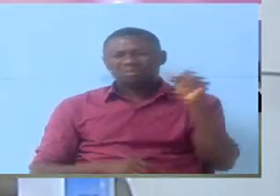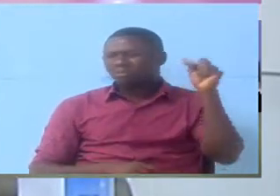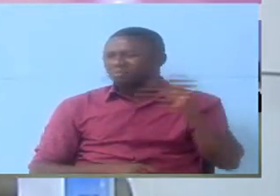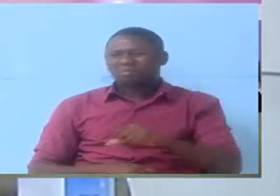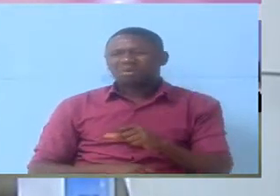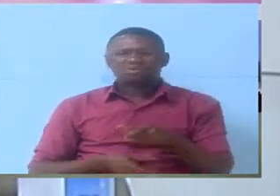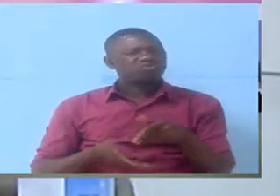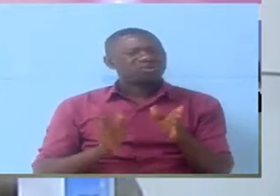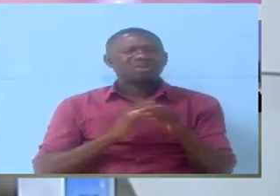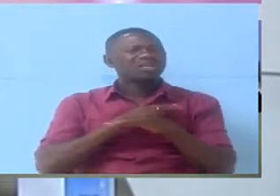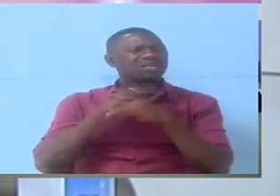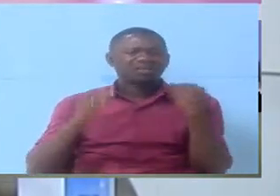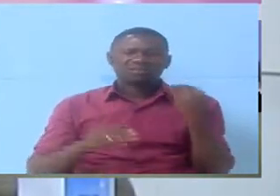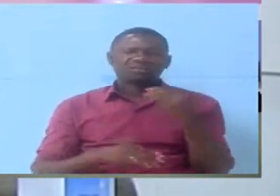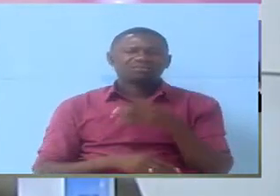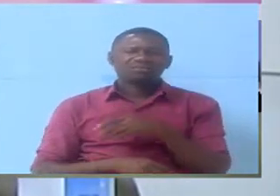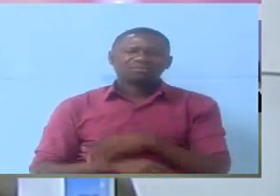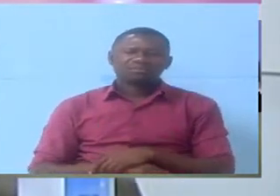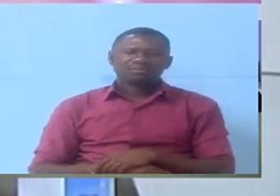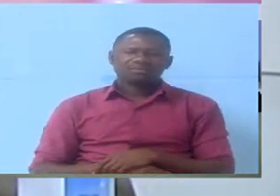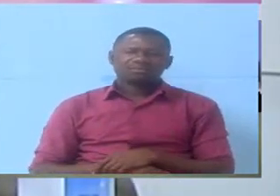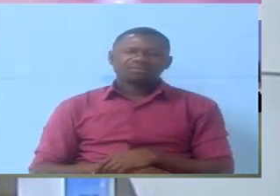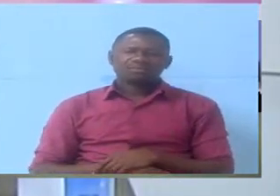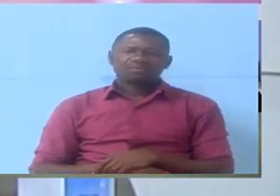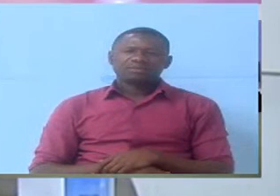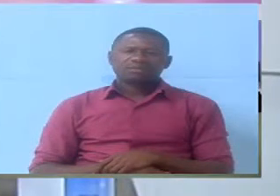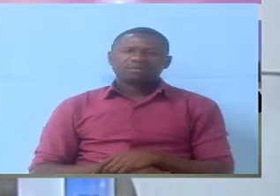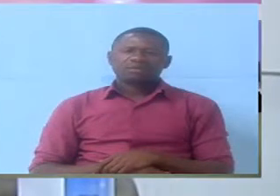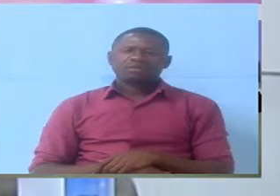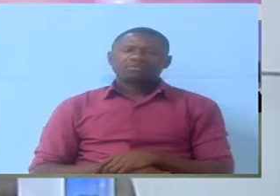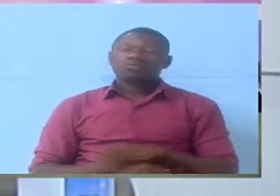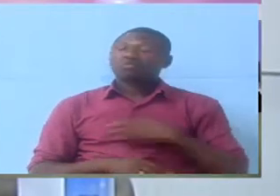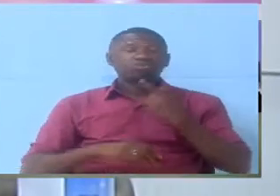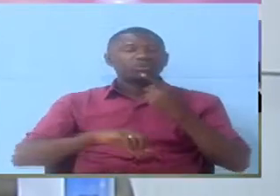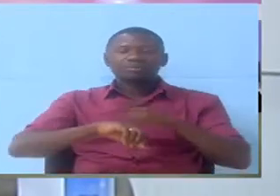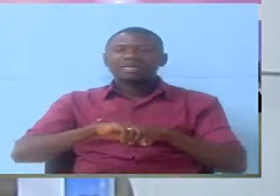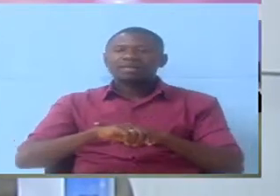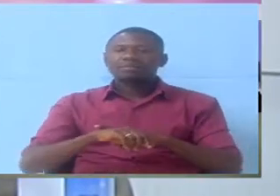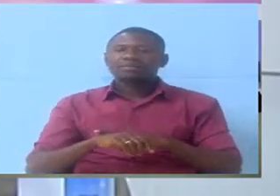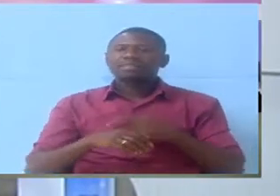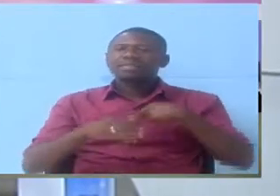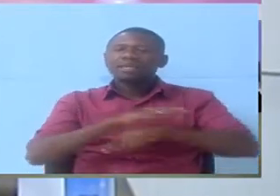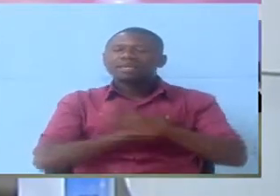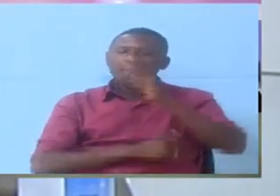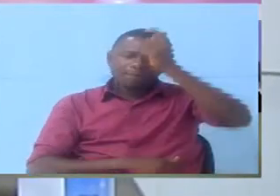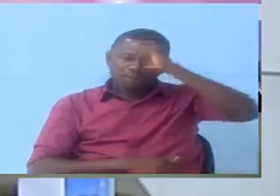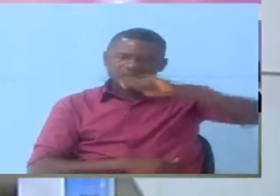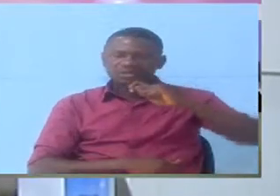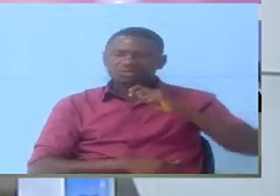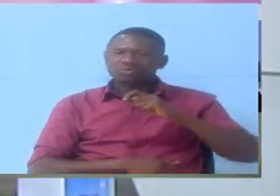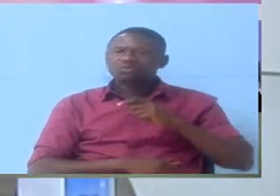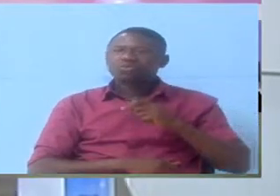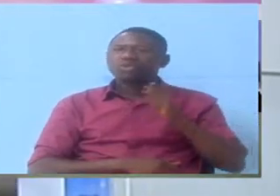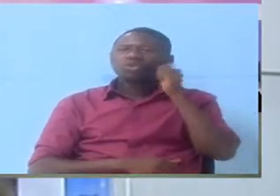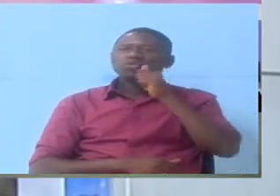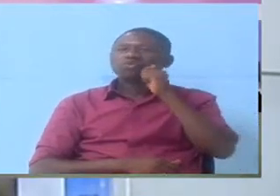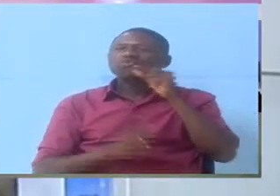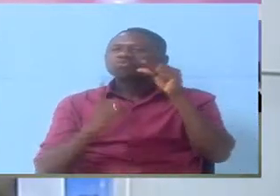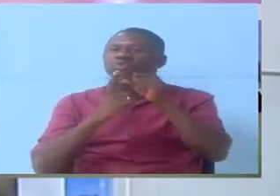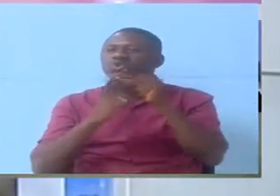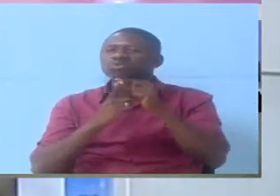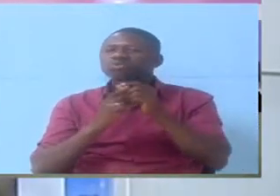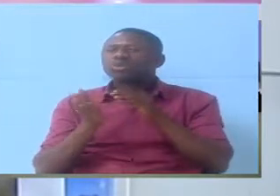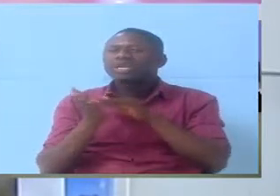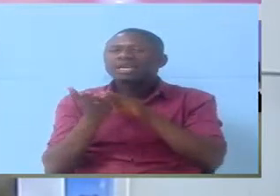like sometimes in the police we use some jargons. Aru police tumodo lunka kalimo do lufo. Just to describe events.